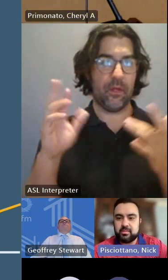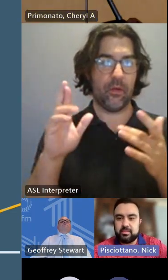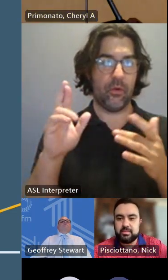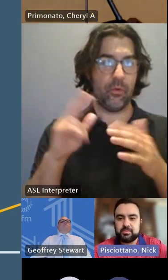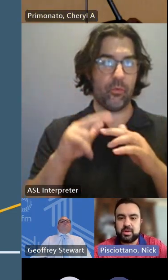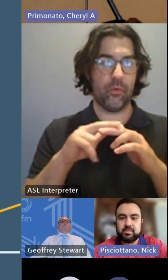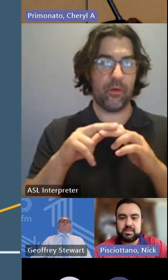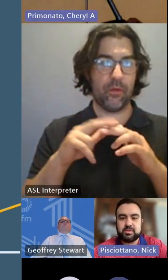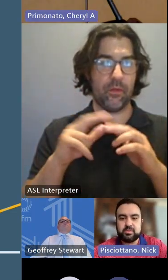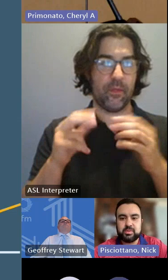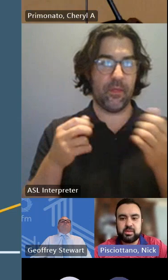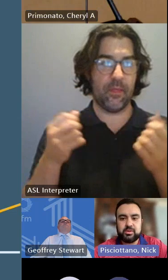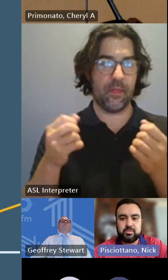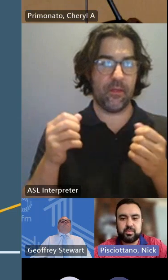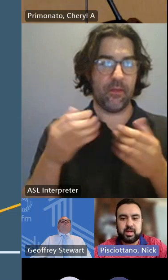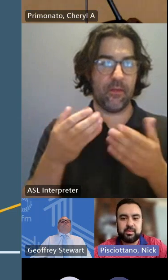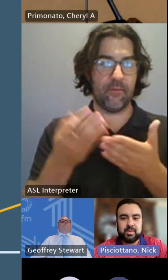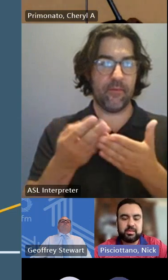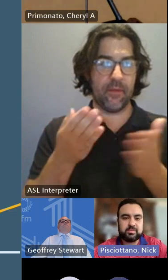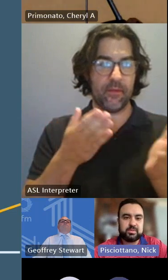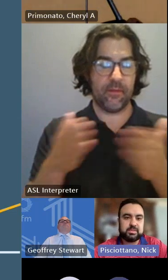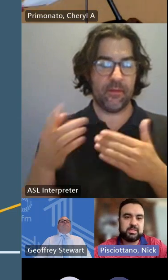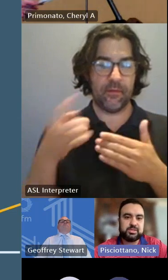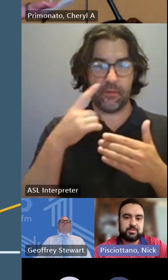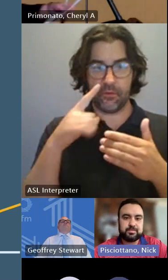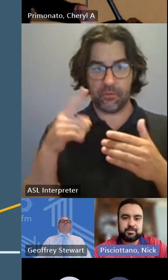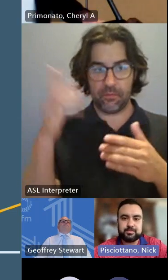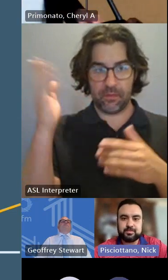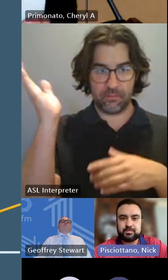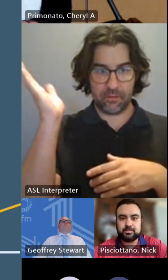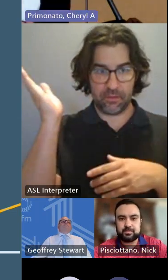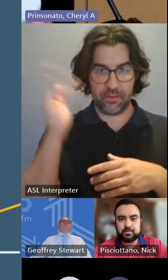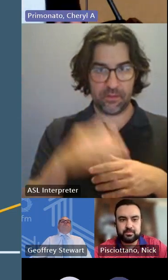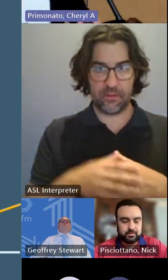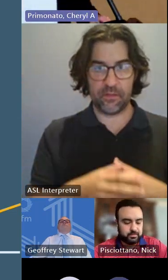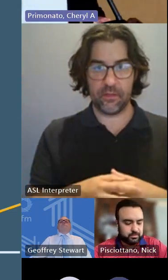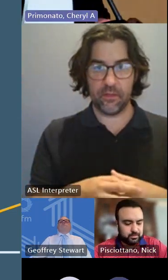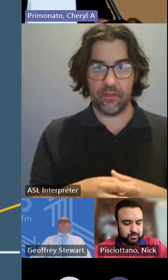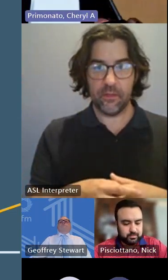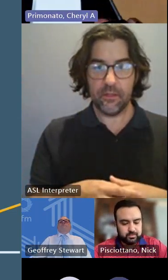plan. Ms. Brown and Ms. Silverman, can you kindly make this presentation?